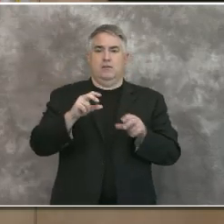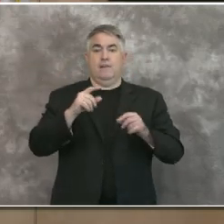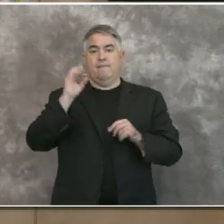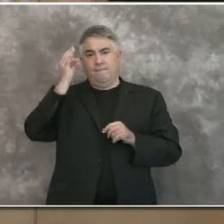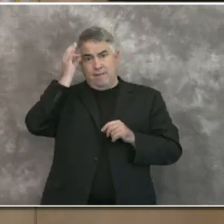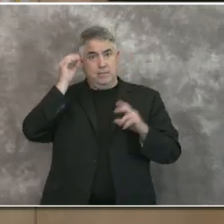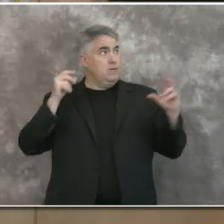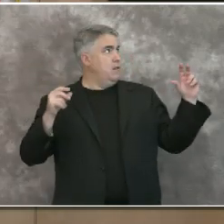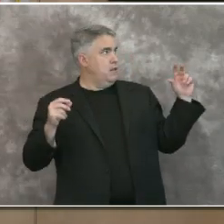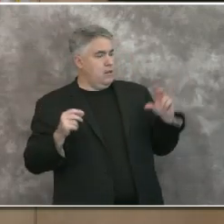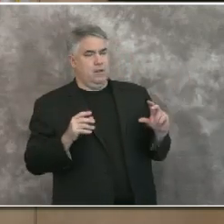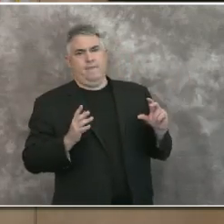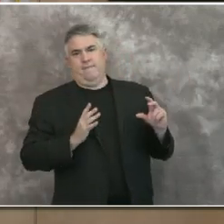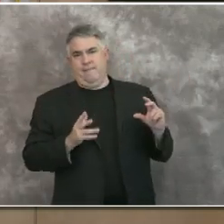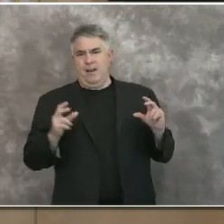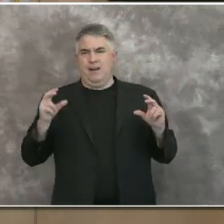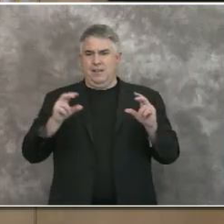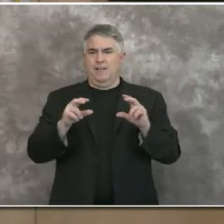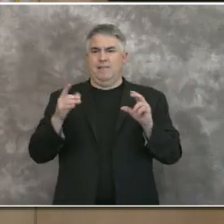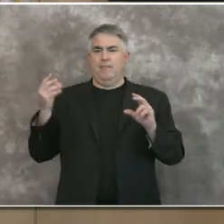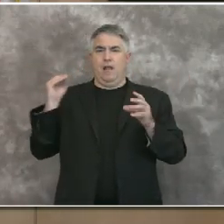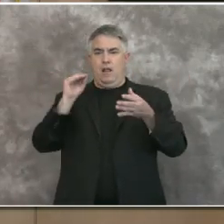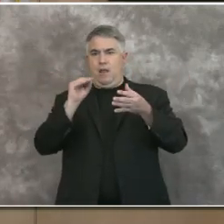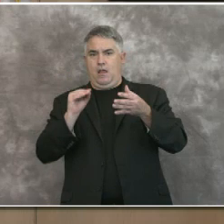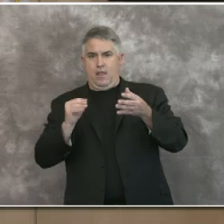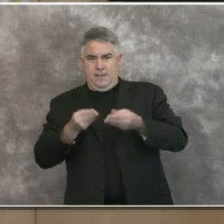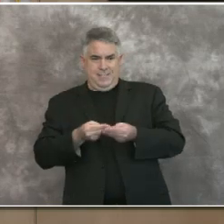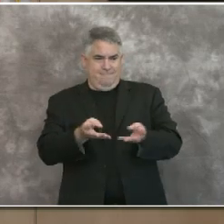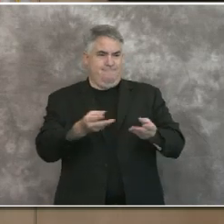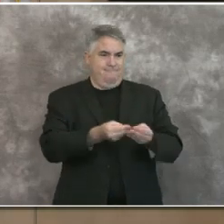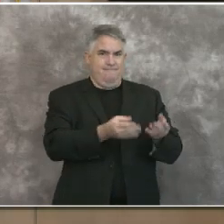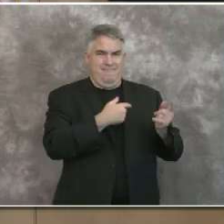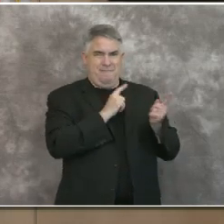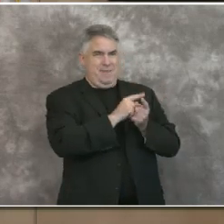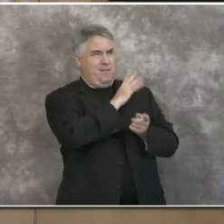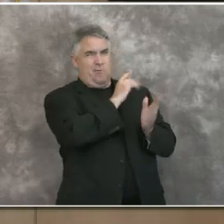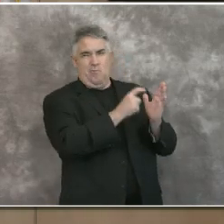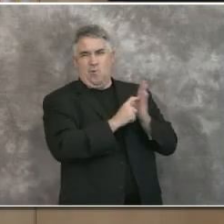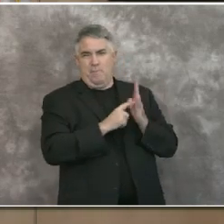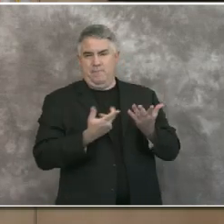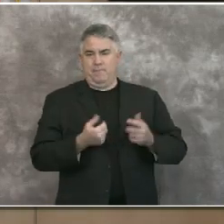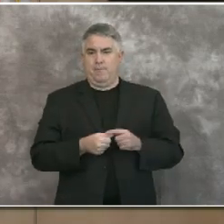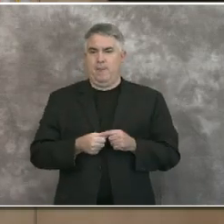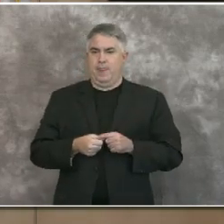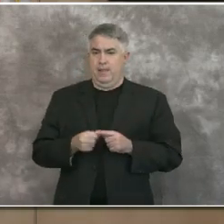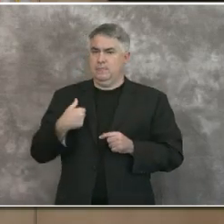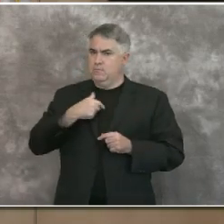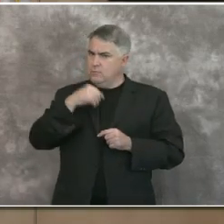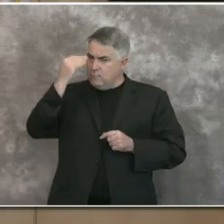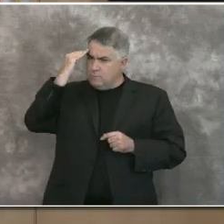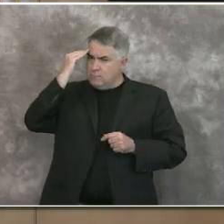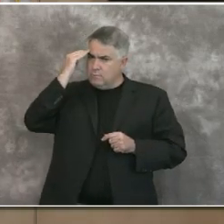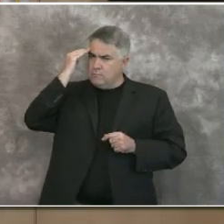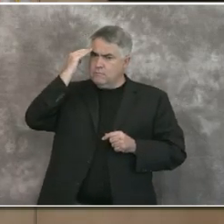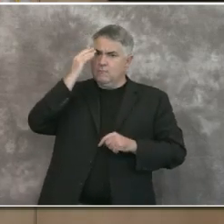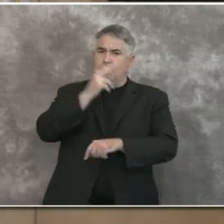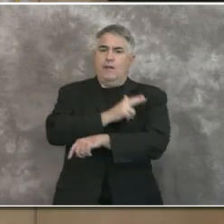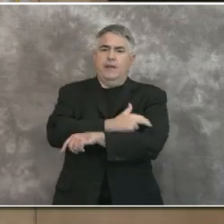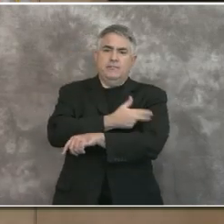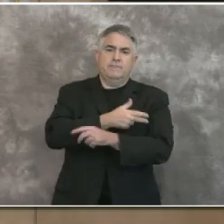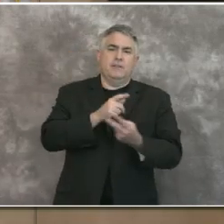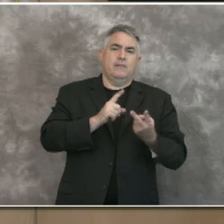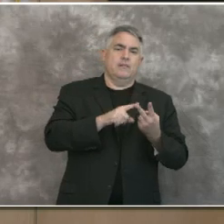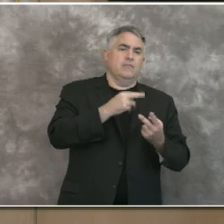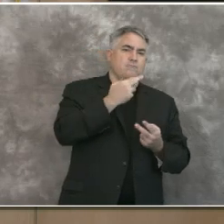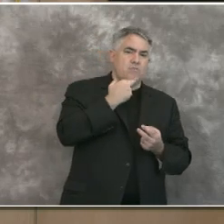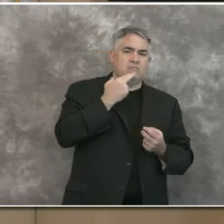very mindful of the tremendous impact on small business and very mindful of the impact on the hospitality industry, with